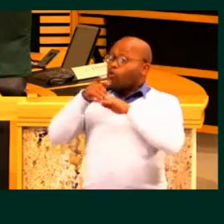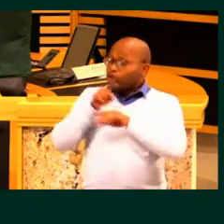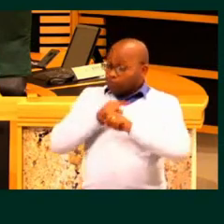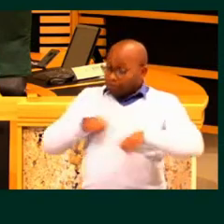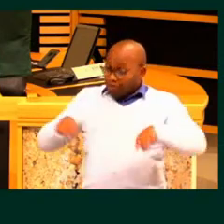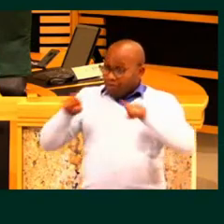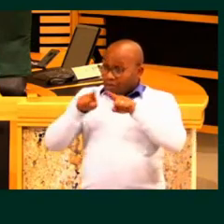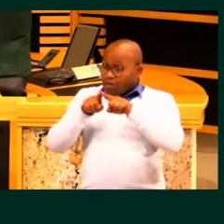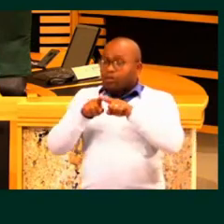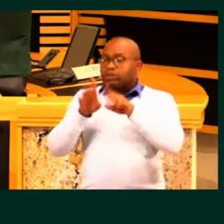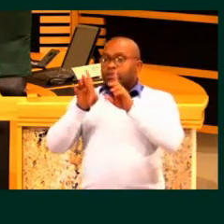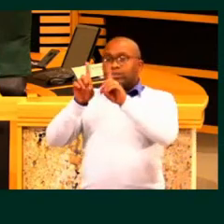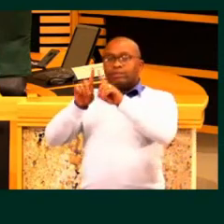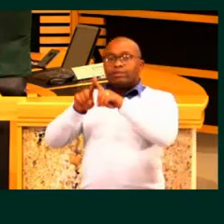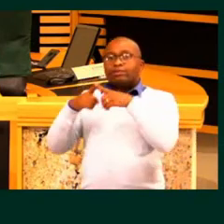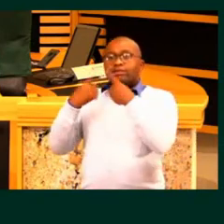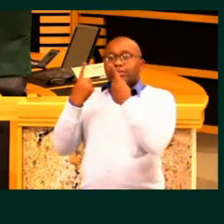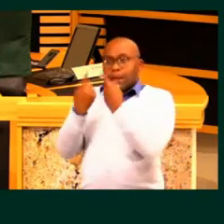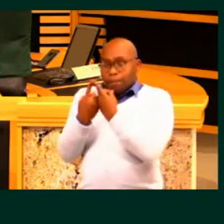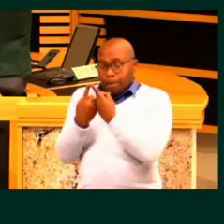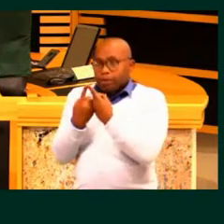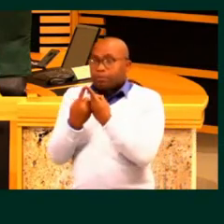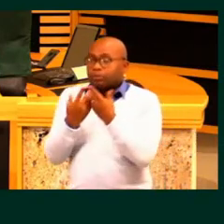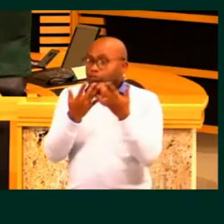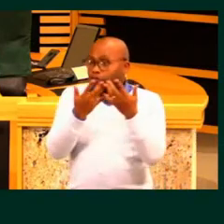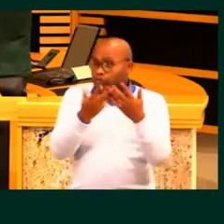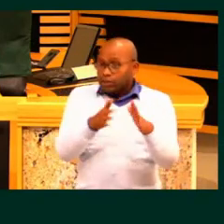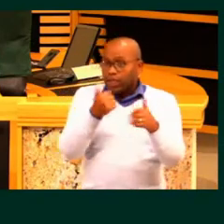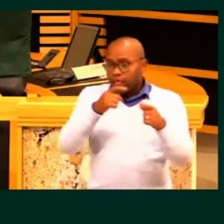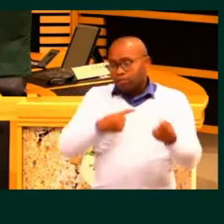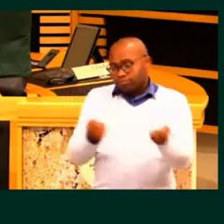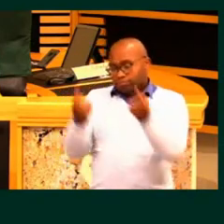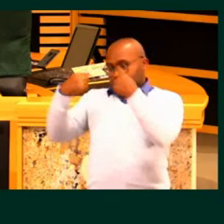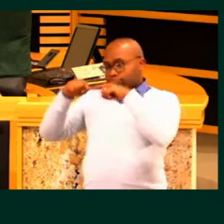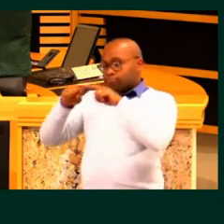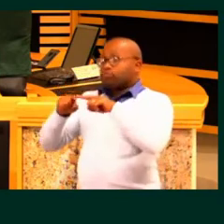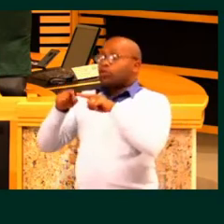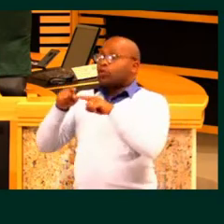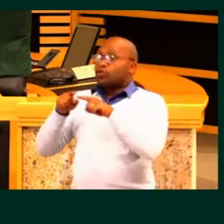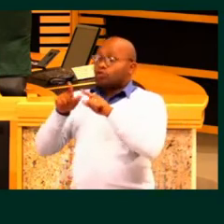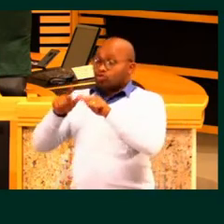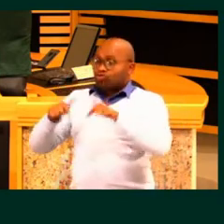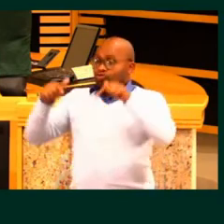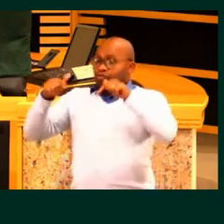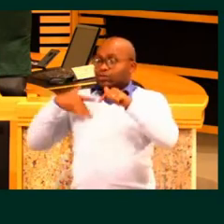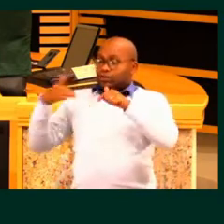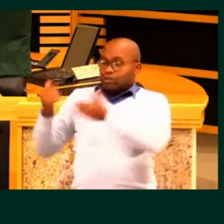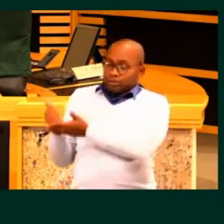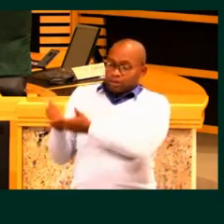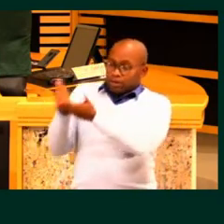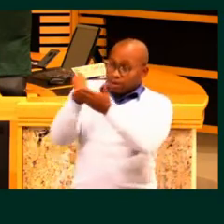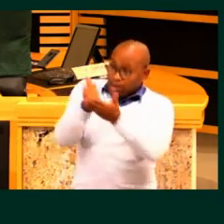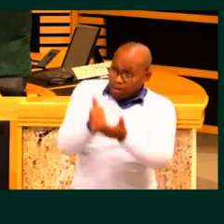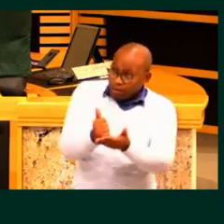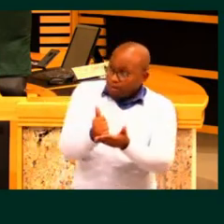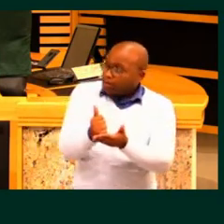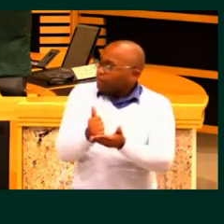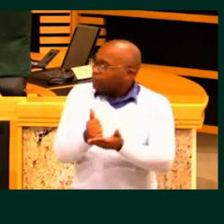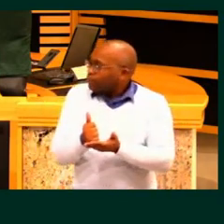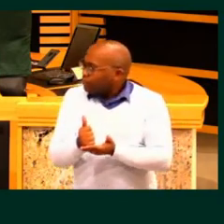processes them legislative engagements with the communities and stakeholders to consider their concerns and input which is formally